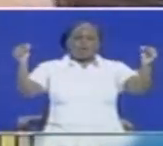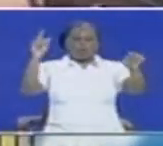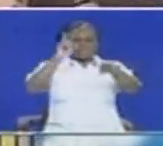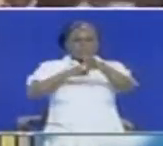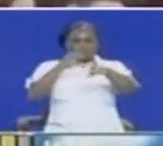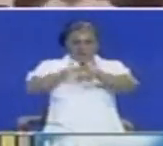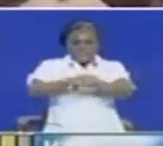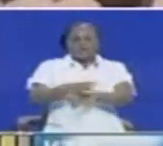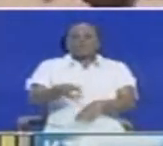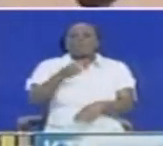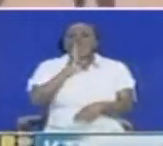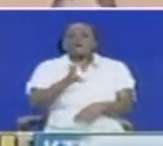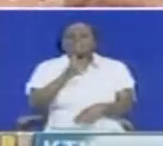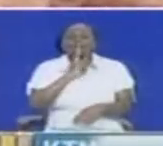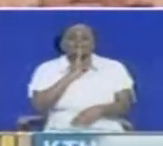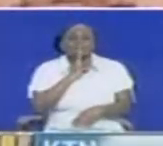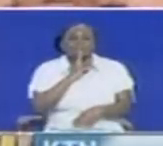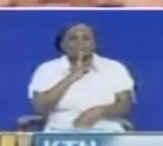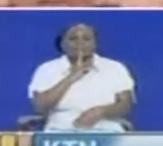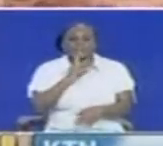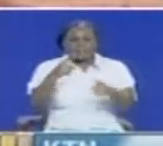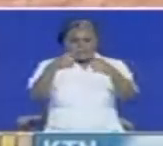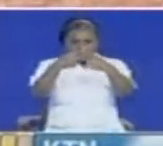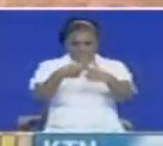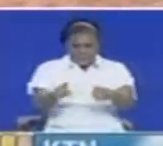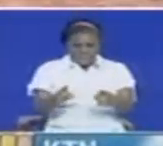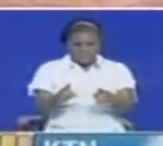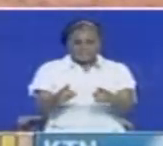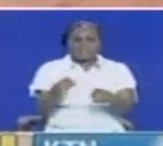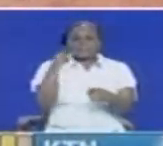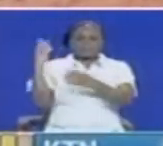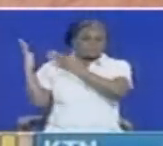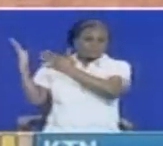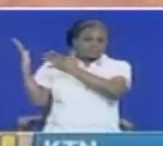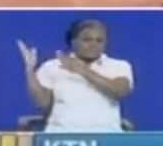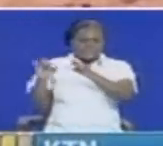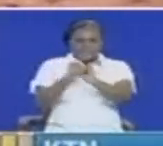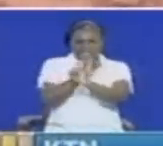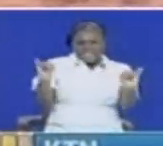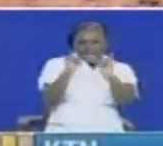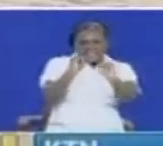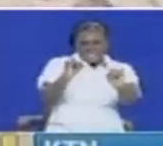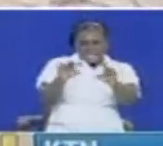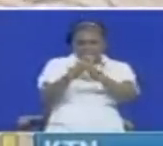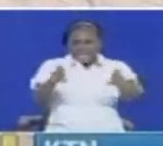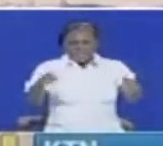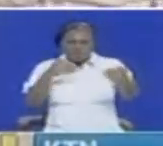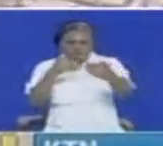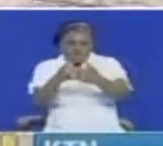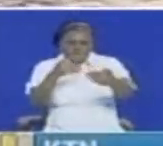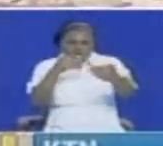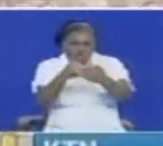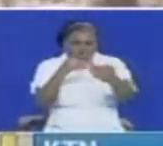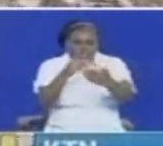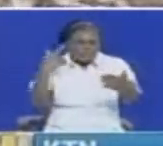away for the precious commodity. But the bulldozers are clearing land closer and closer to the wells amid fears